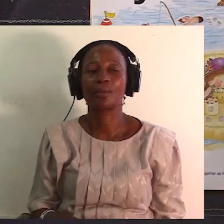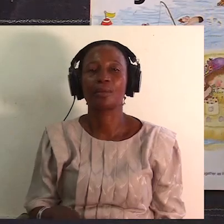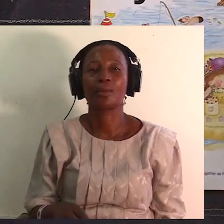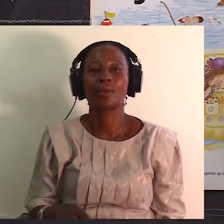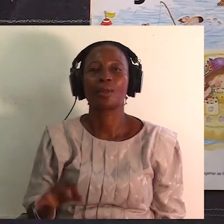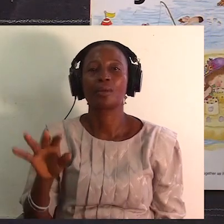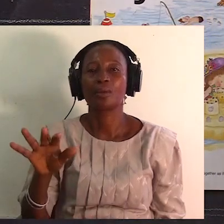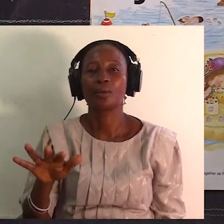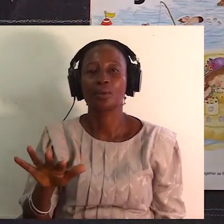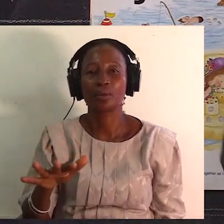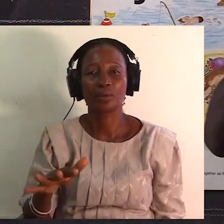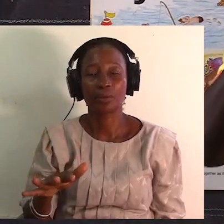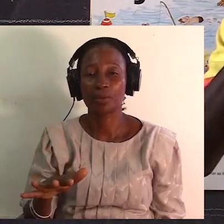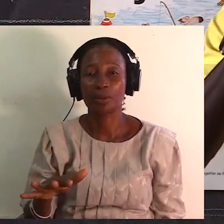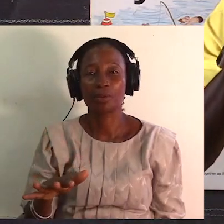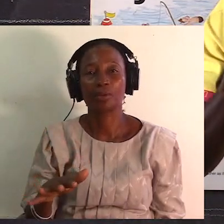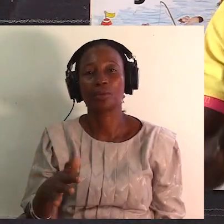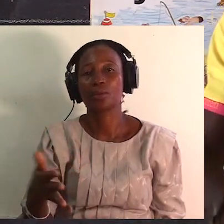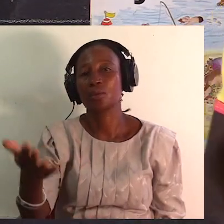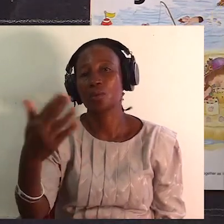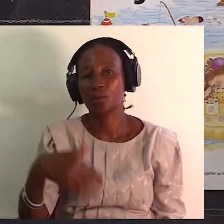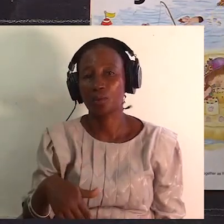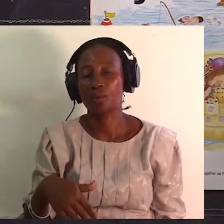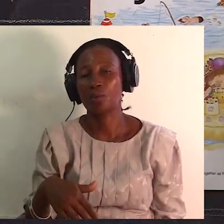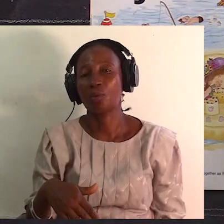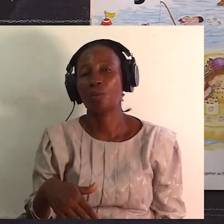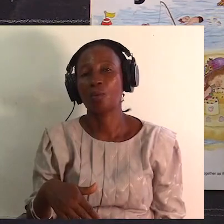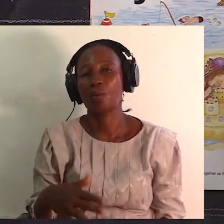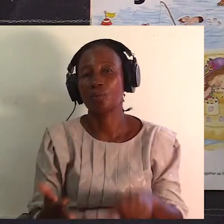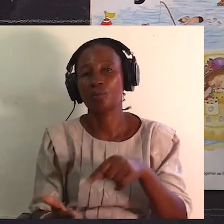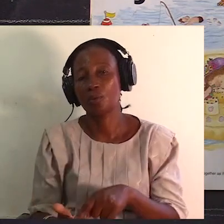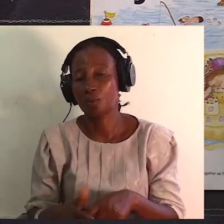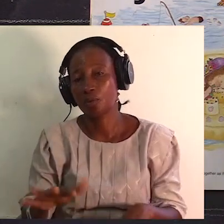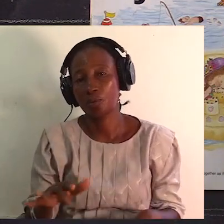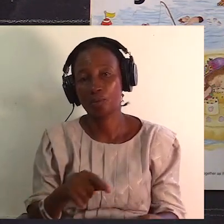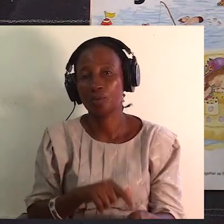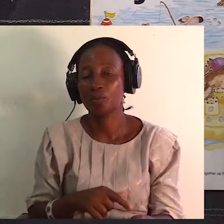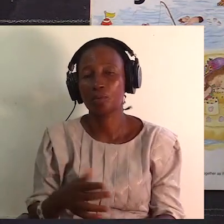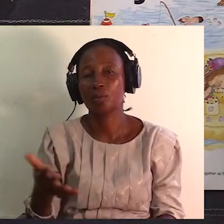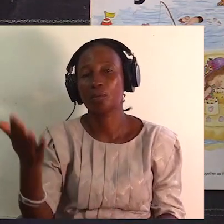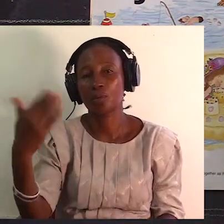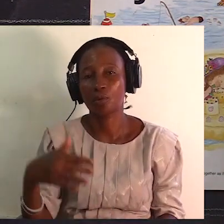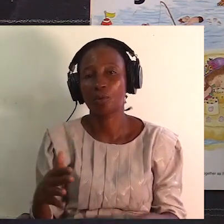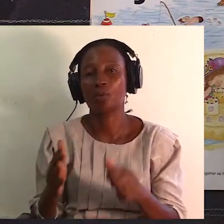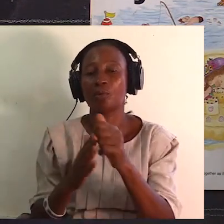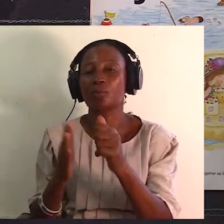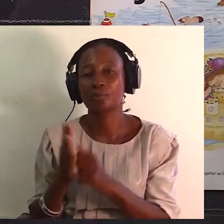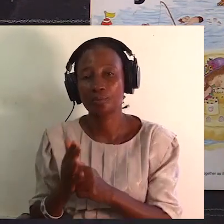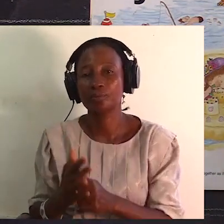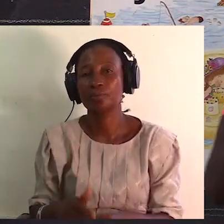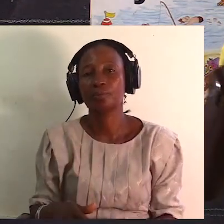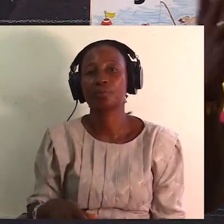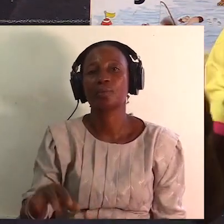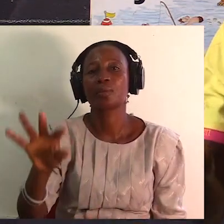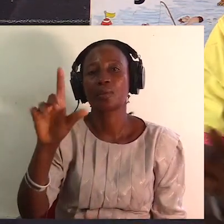beginning or all the time. No. What we want to know is that a word that has the sound f in it.